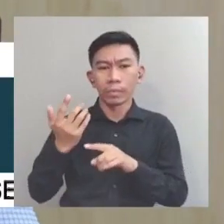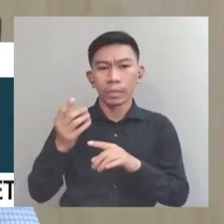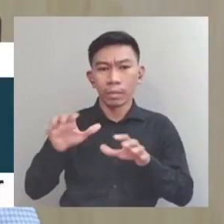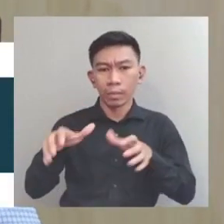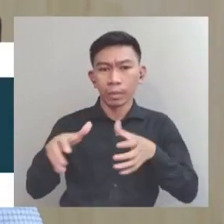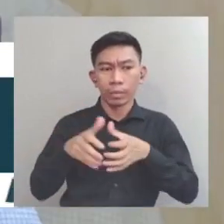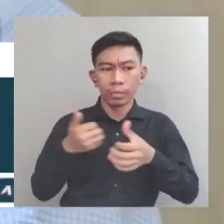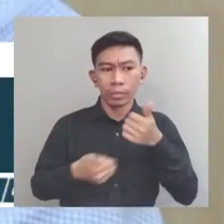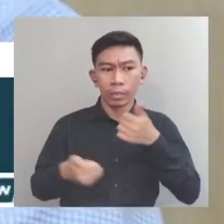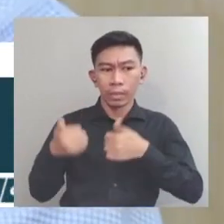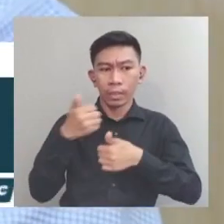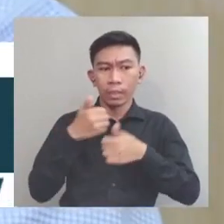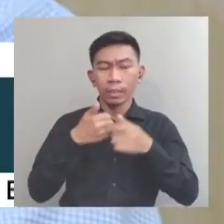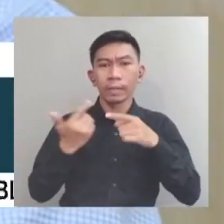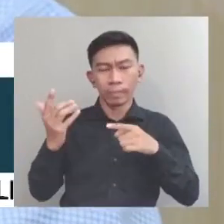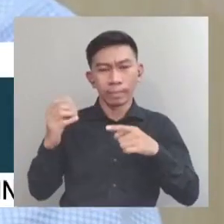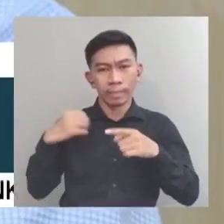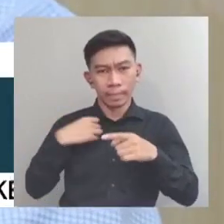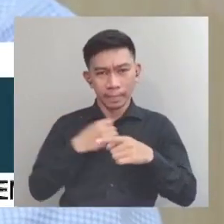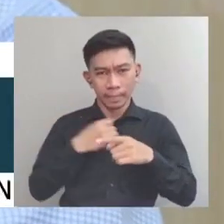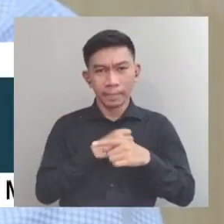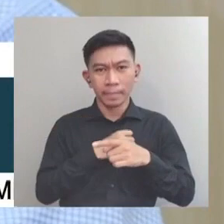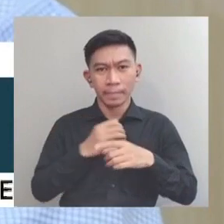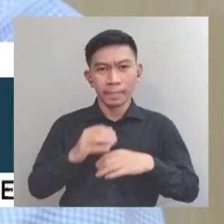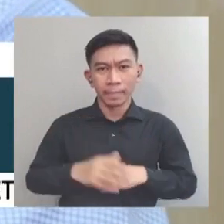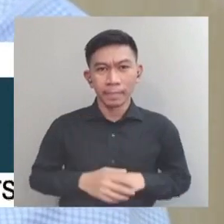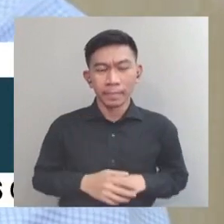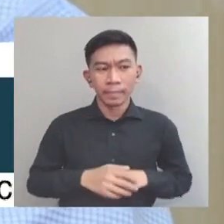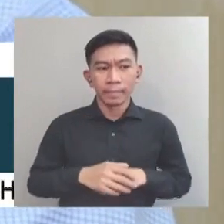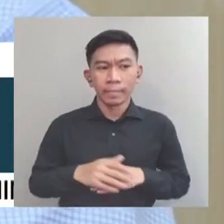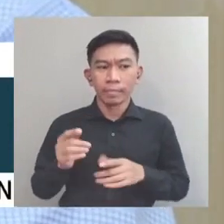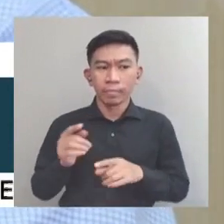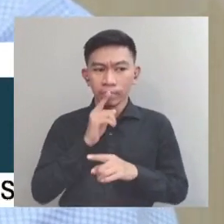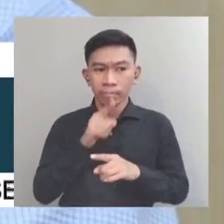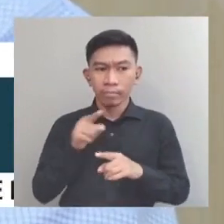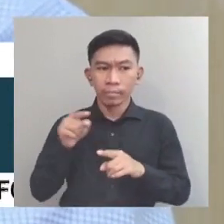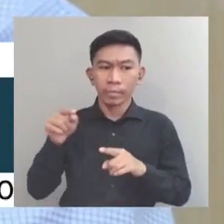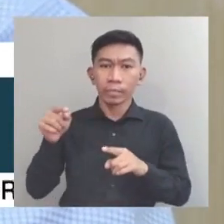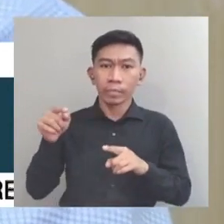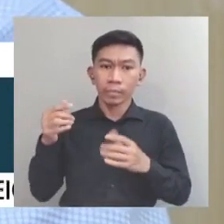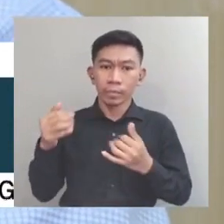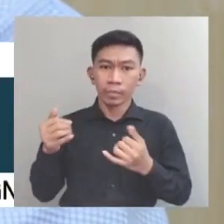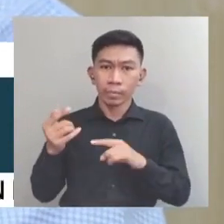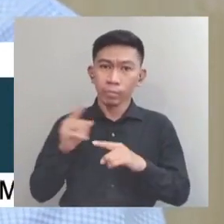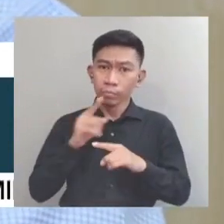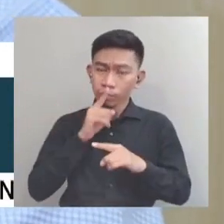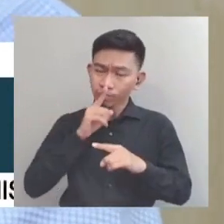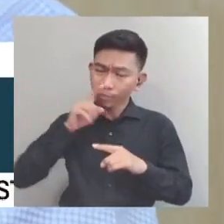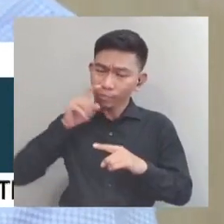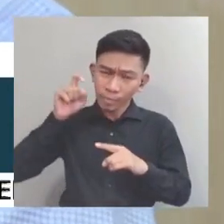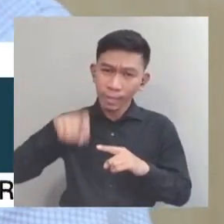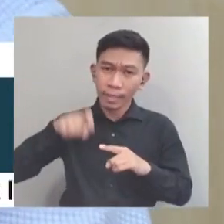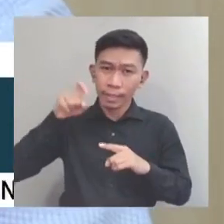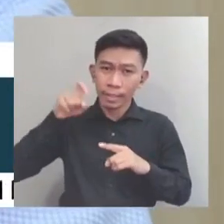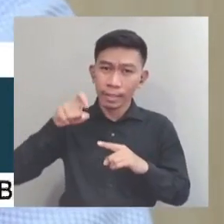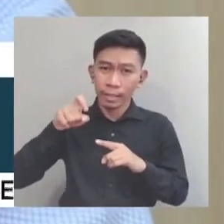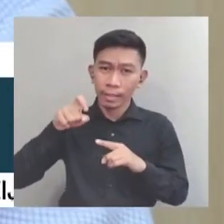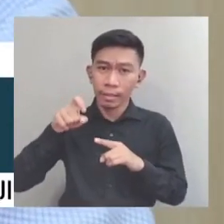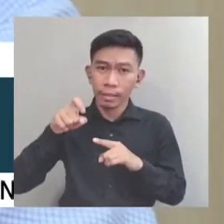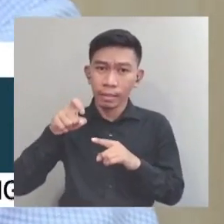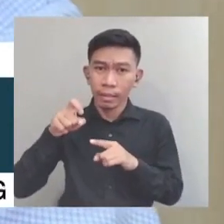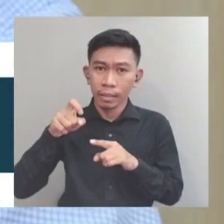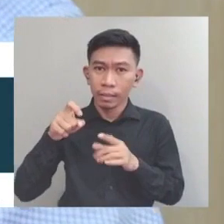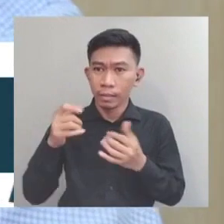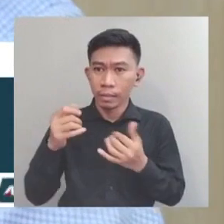certain senators. The Senate is one of the pillars that must maintain its position